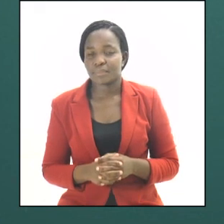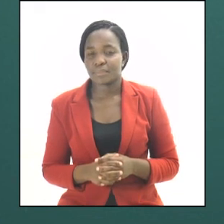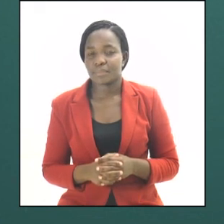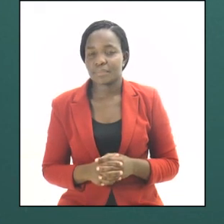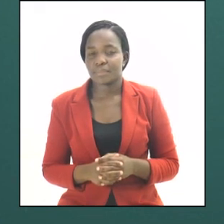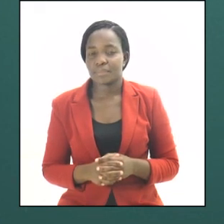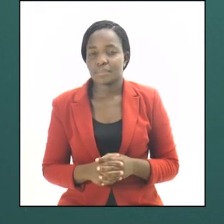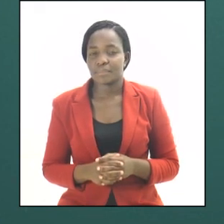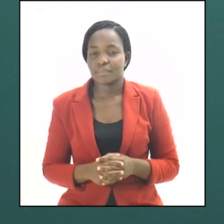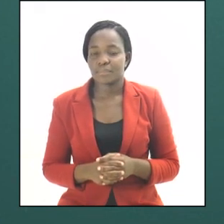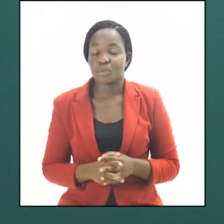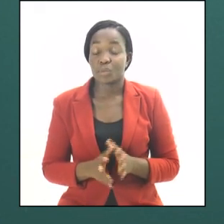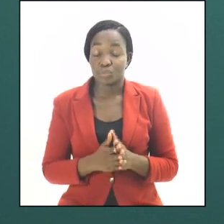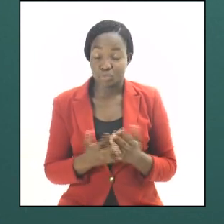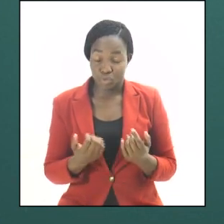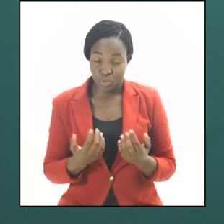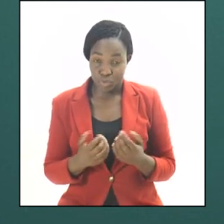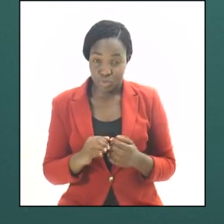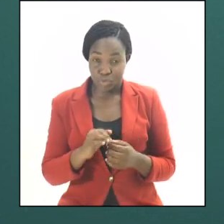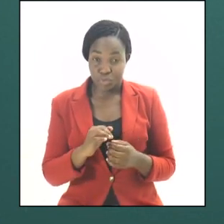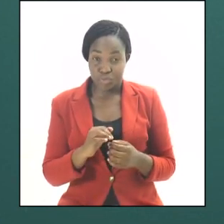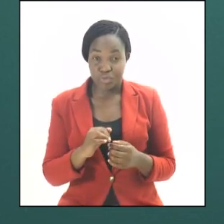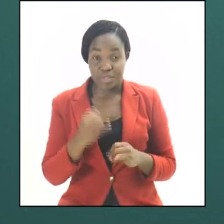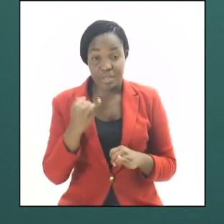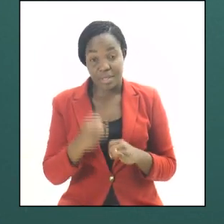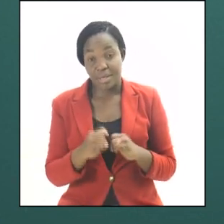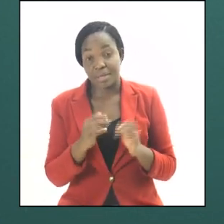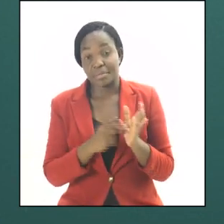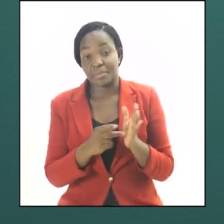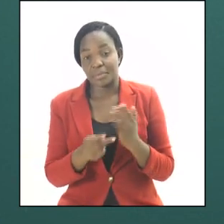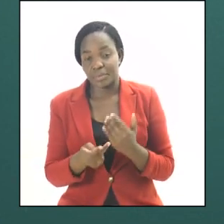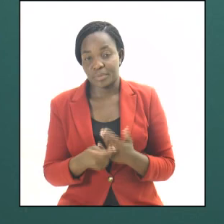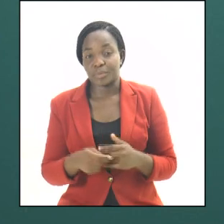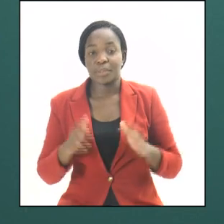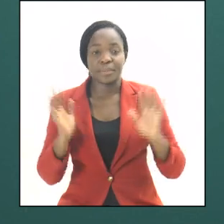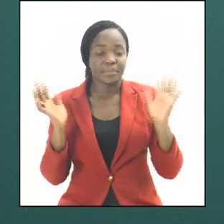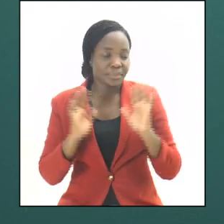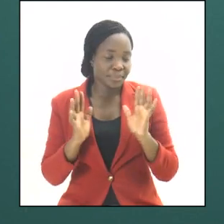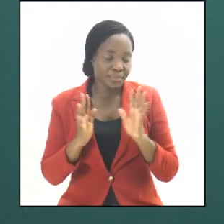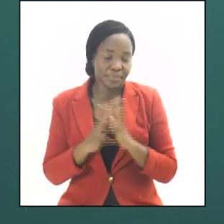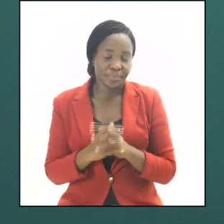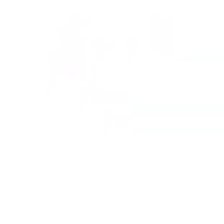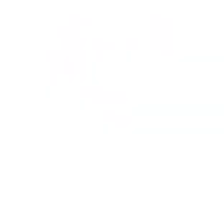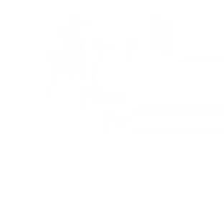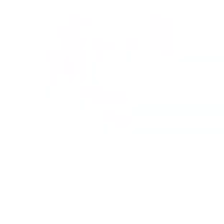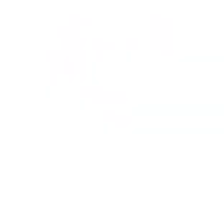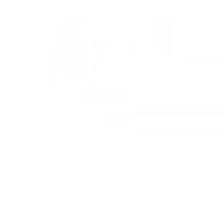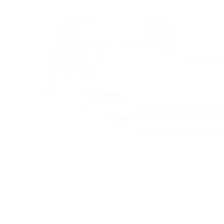We look forward to the next lesson. Until then, bye.